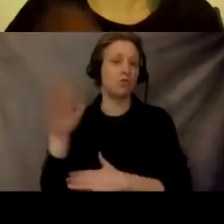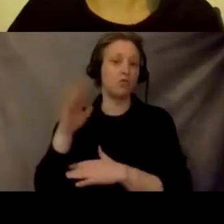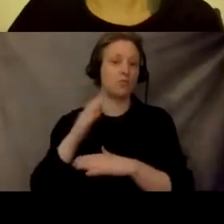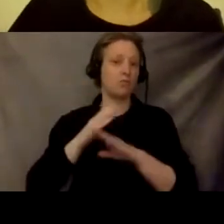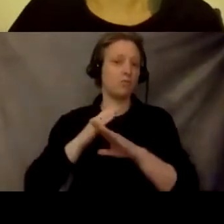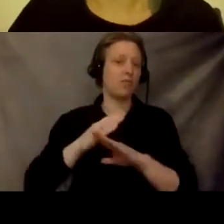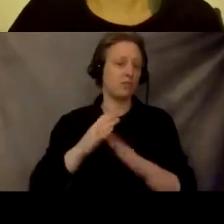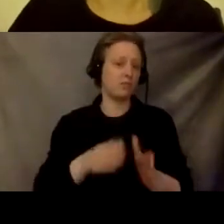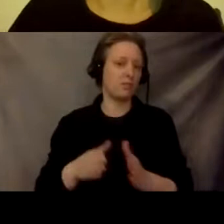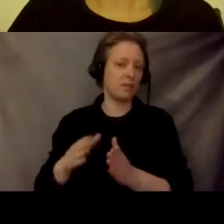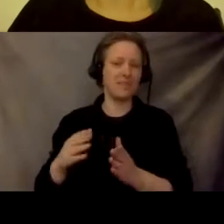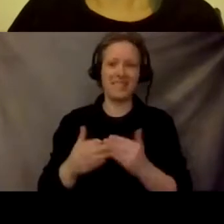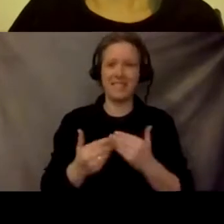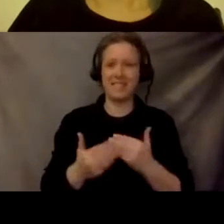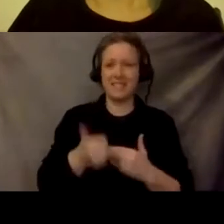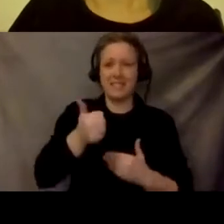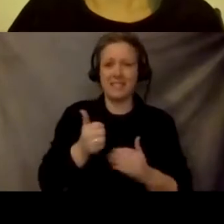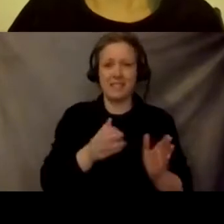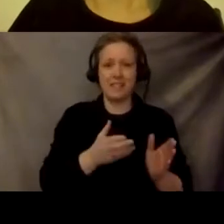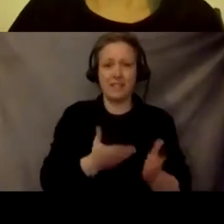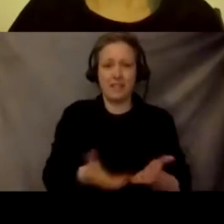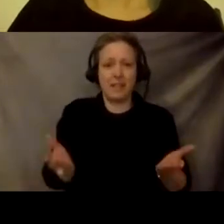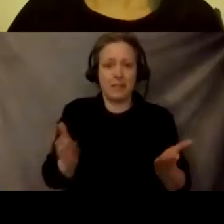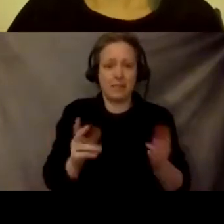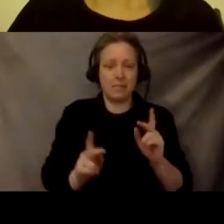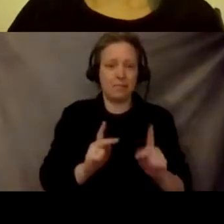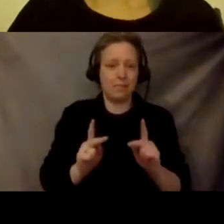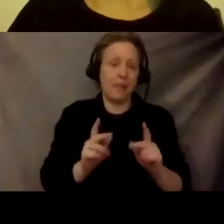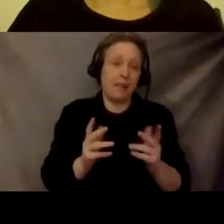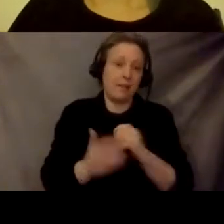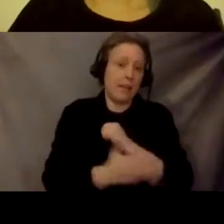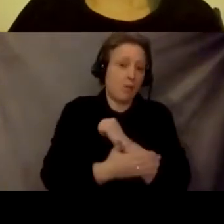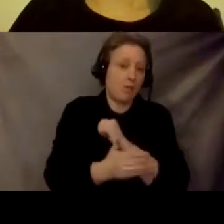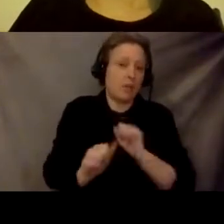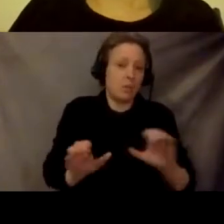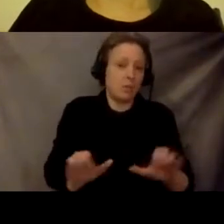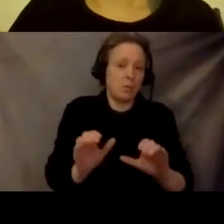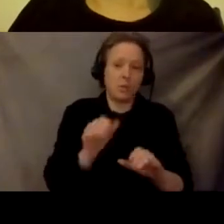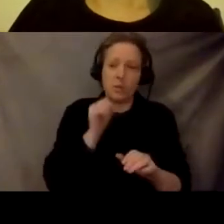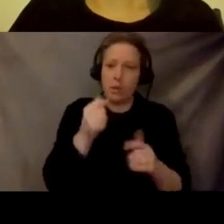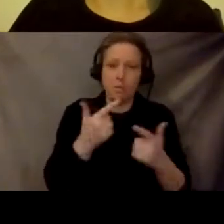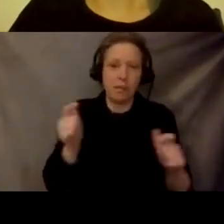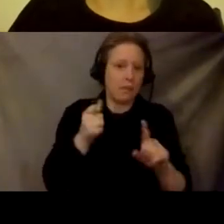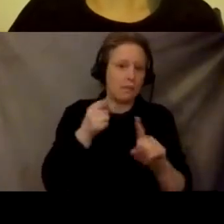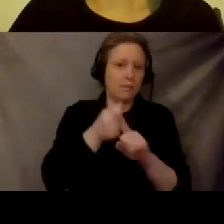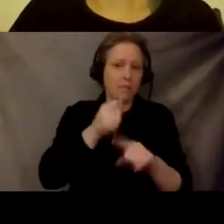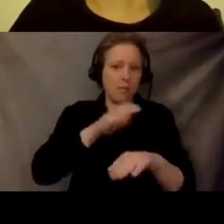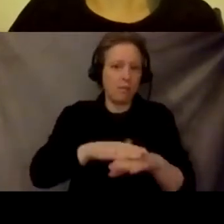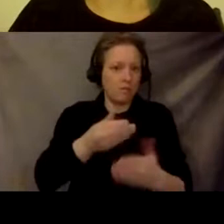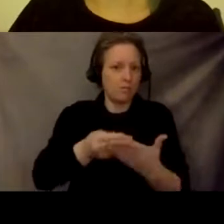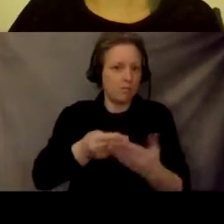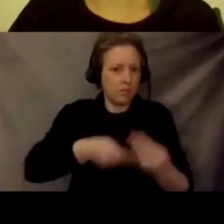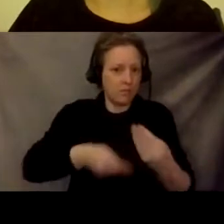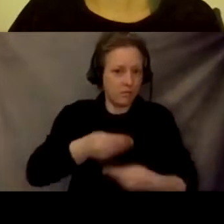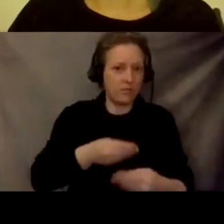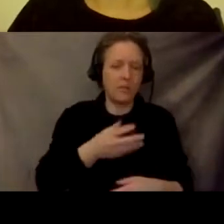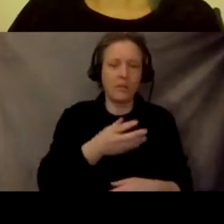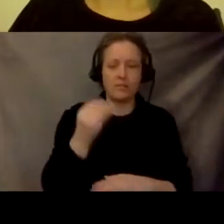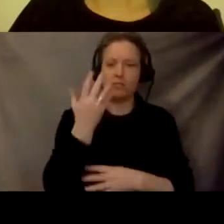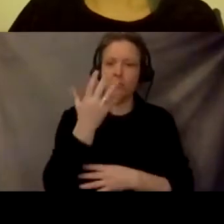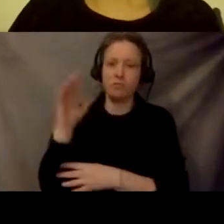doesn't really have a huge budget impact. And trees provide a huge amount of carbon sequestration. And I think